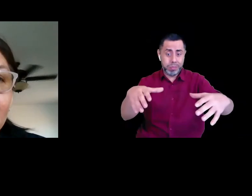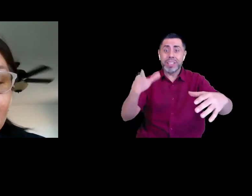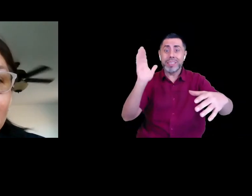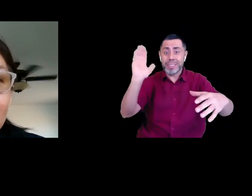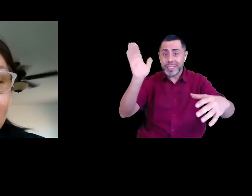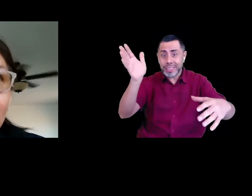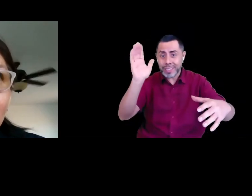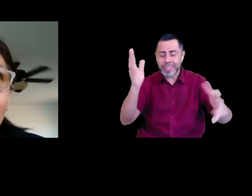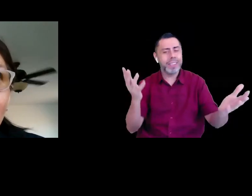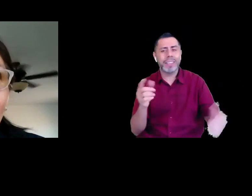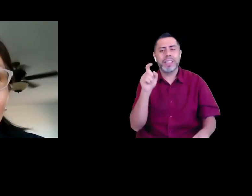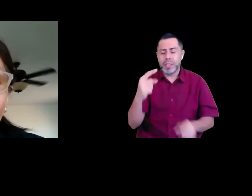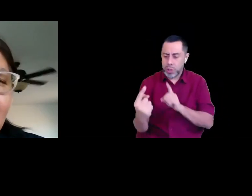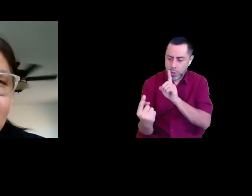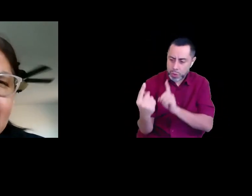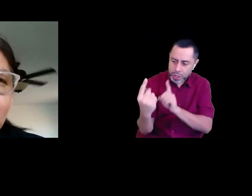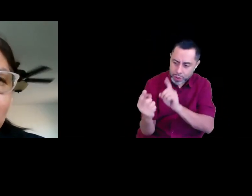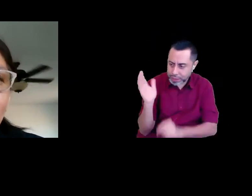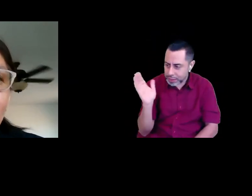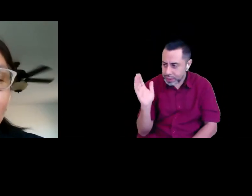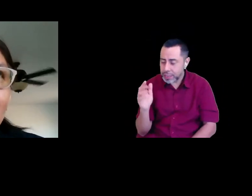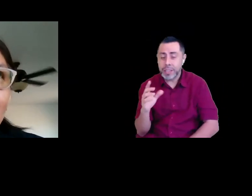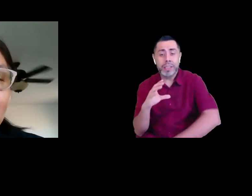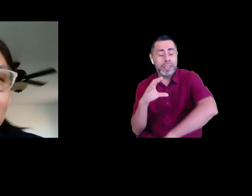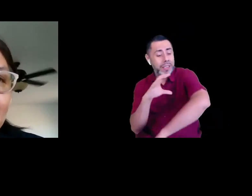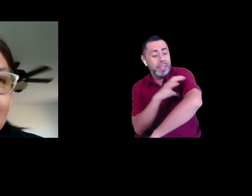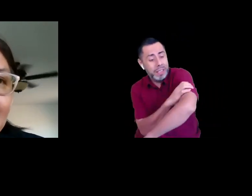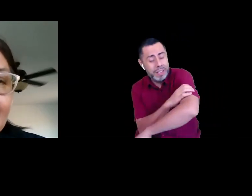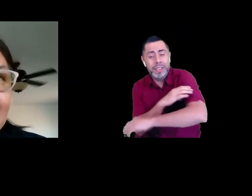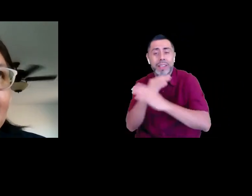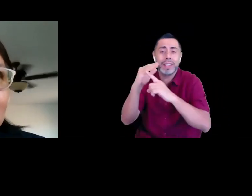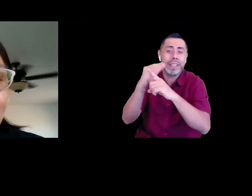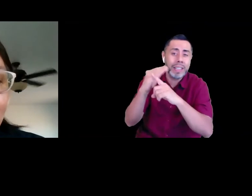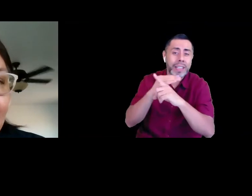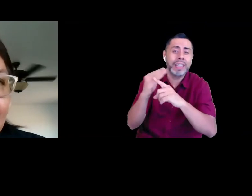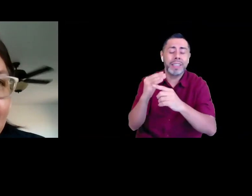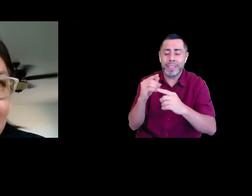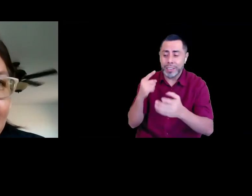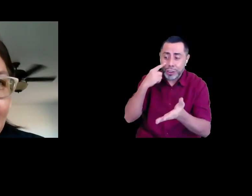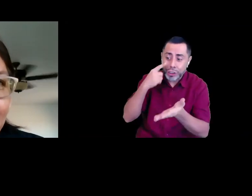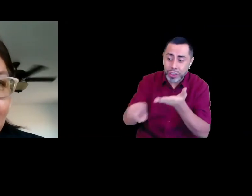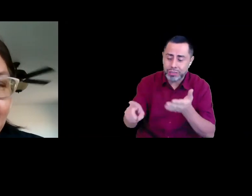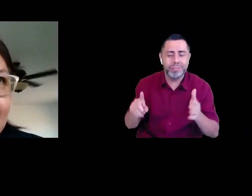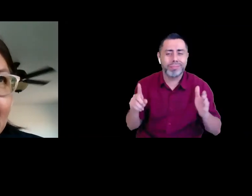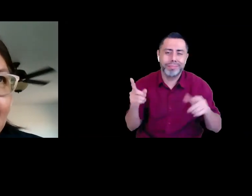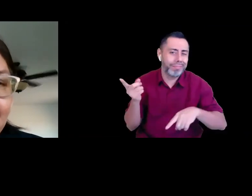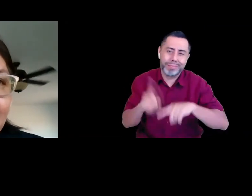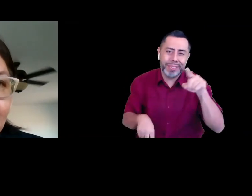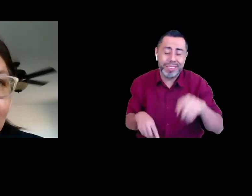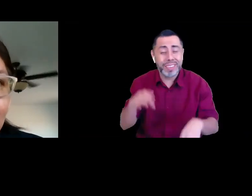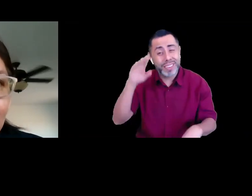lot of the things, I think I would say majority of the elders miss getting their vitals taken and reading